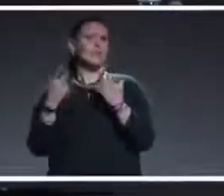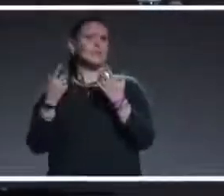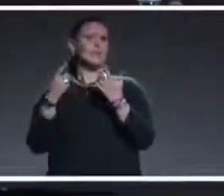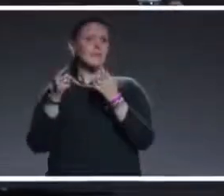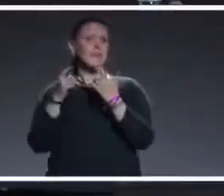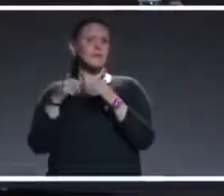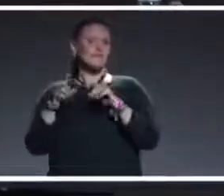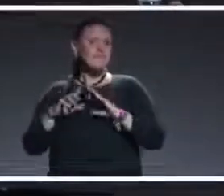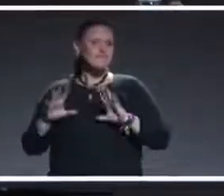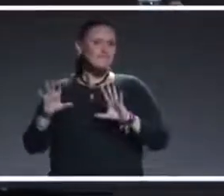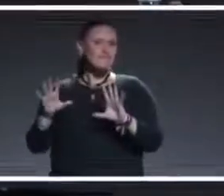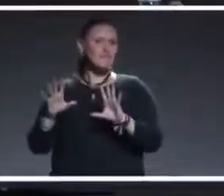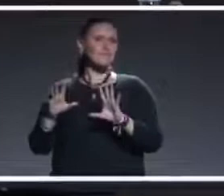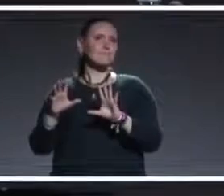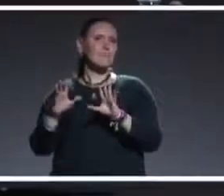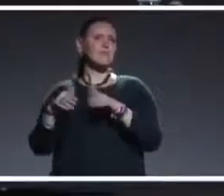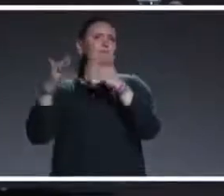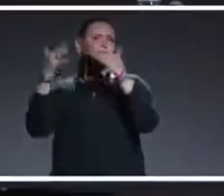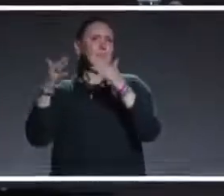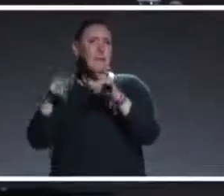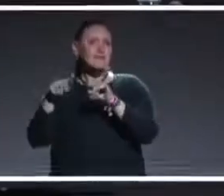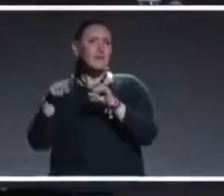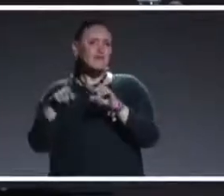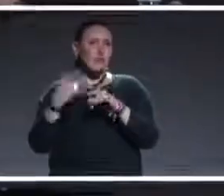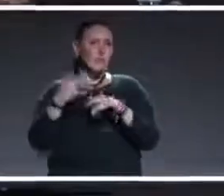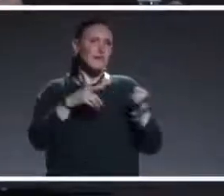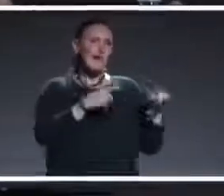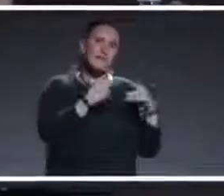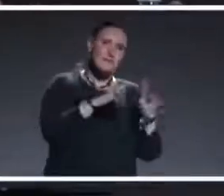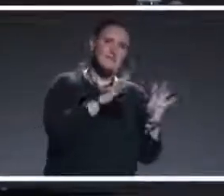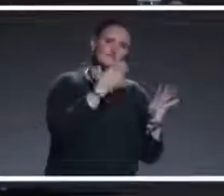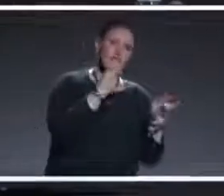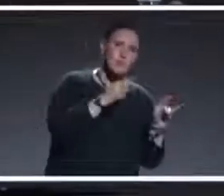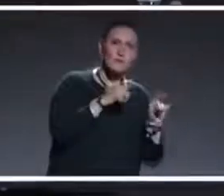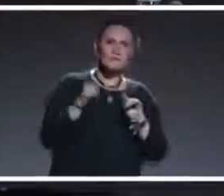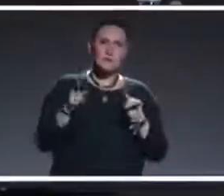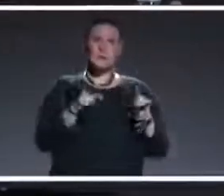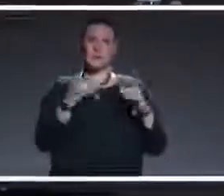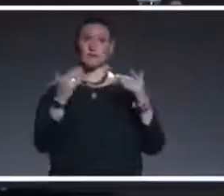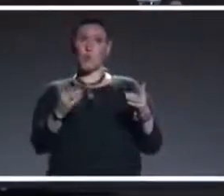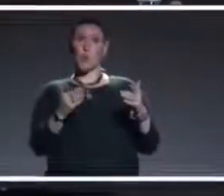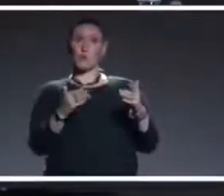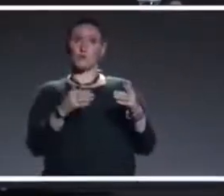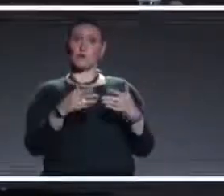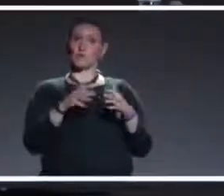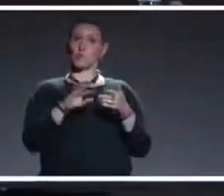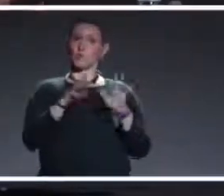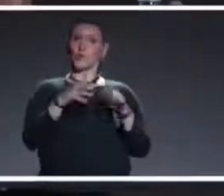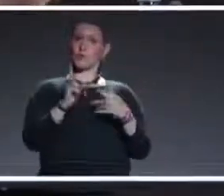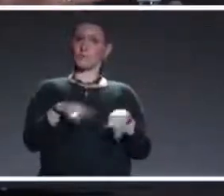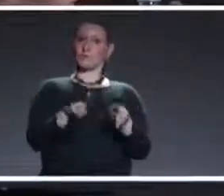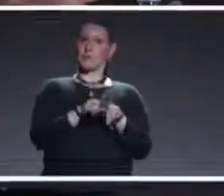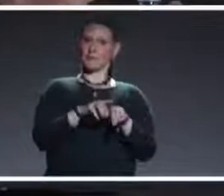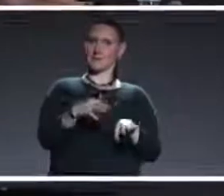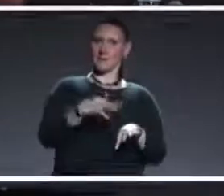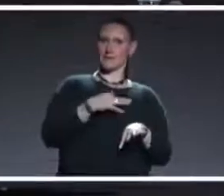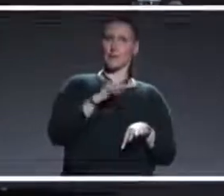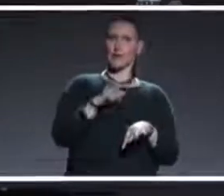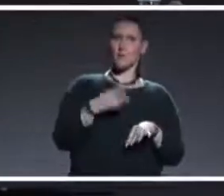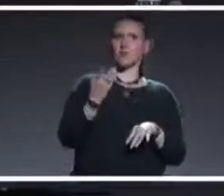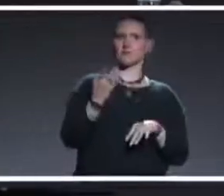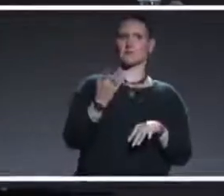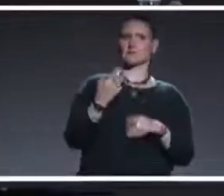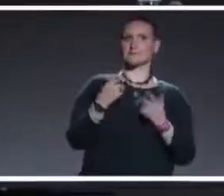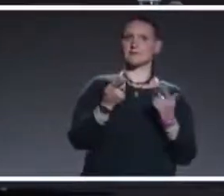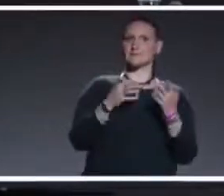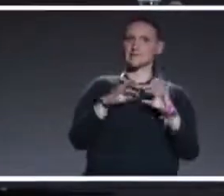state. Mm-hmm. And that's kind of how I feel about my relationship to trying to control the story. Mm-hmm. That maybe when I was young, I